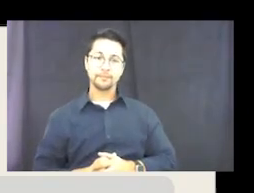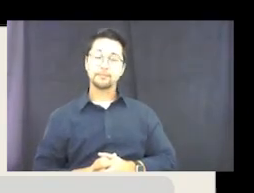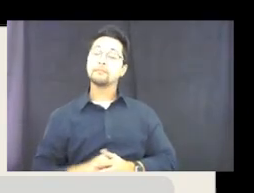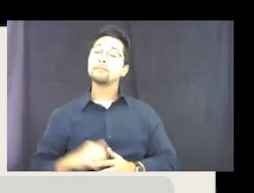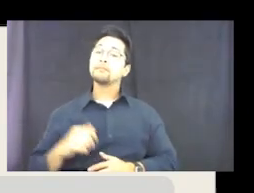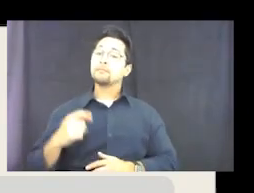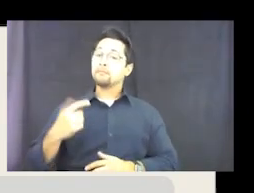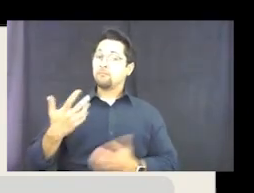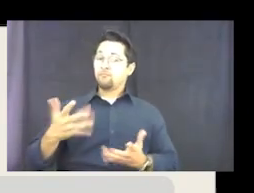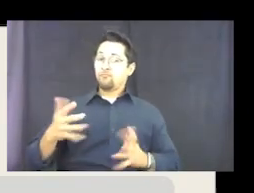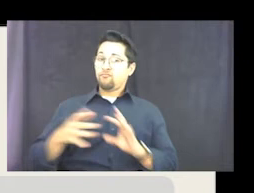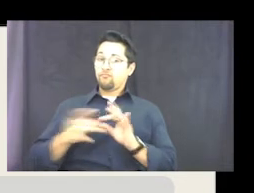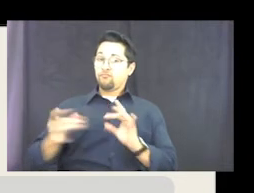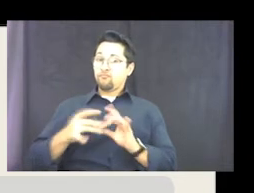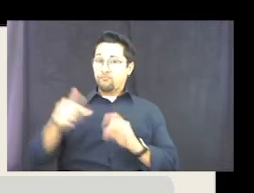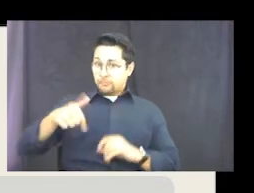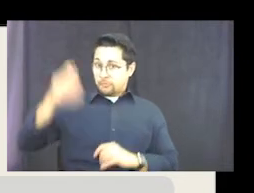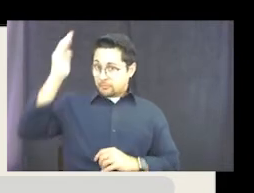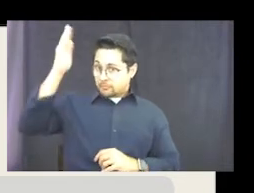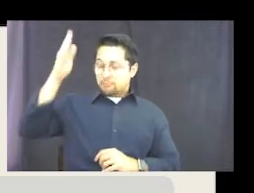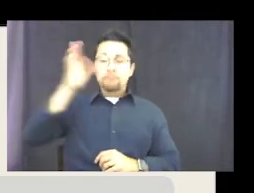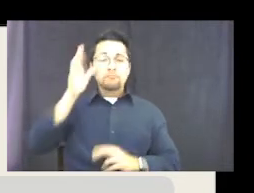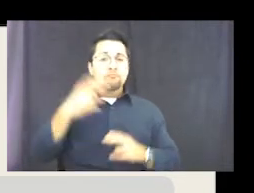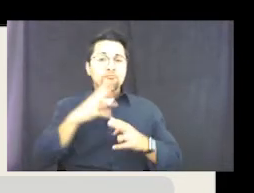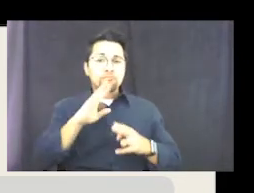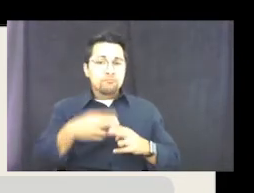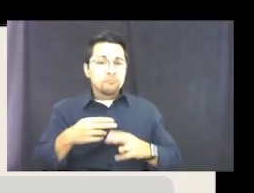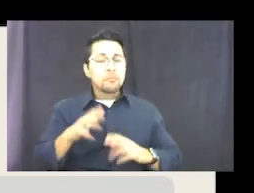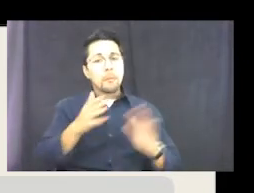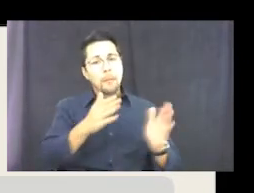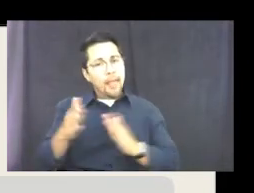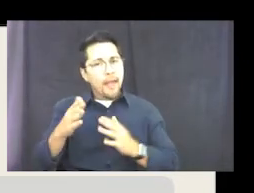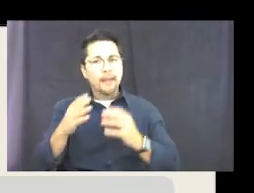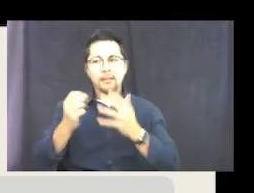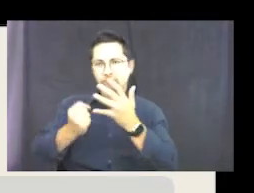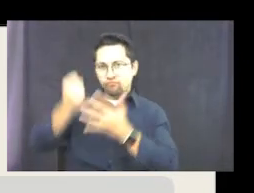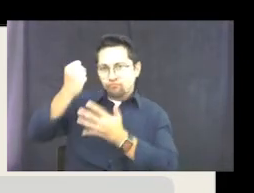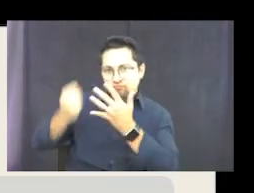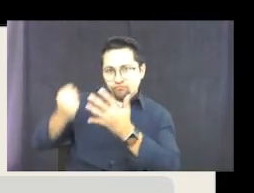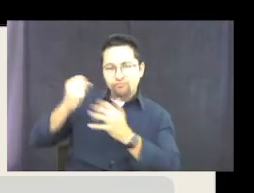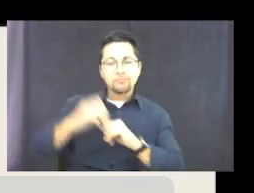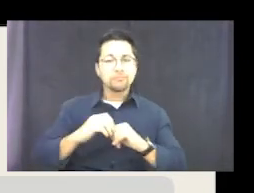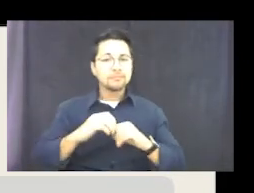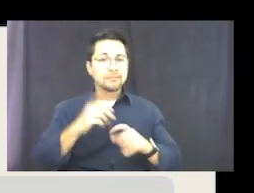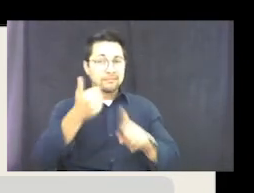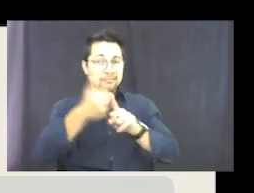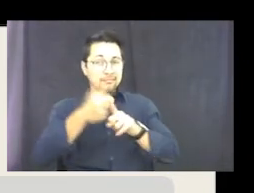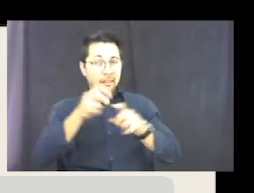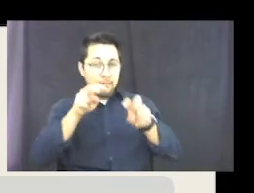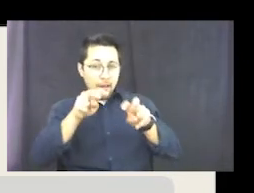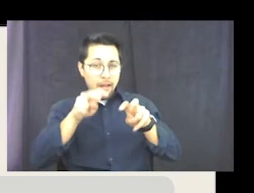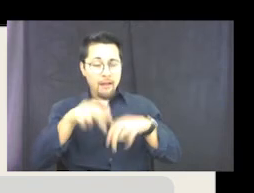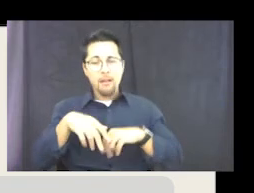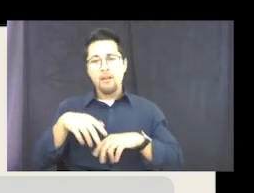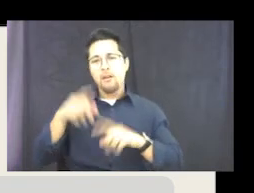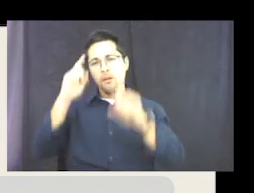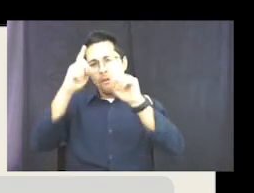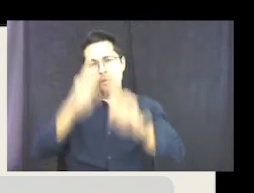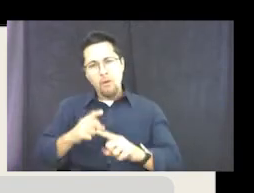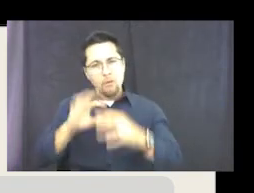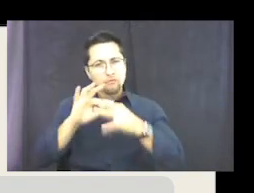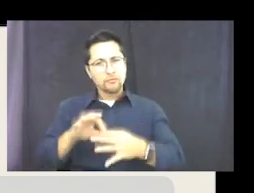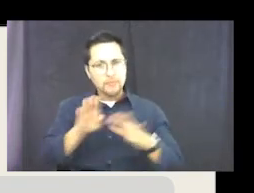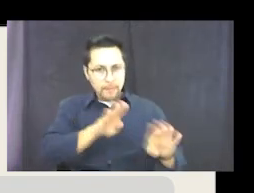As we previously stated, in this presentation, we are going to talk about planning and prioritization, self-monitoring and goal-directed behavior, and